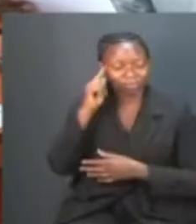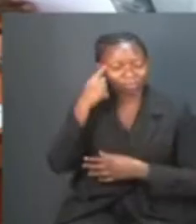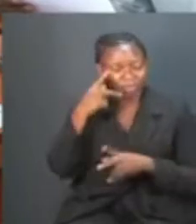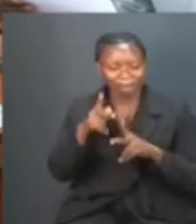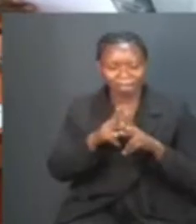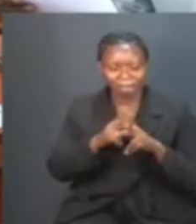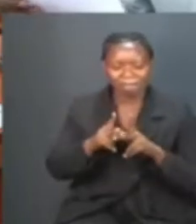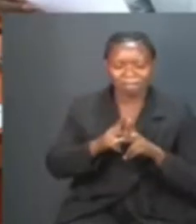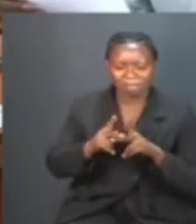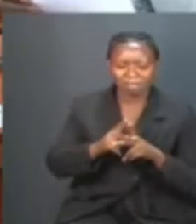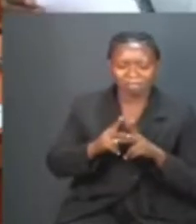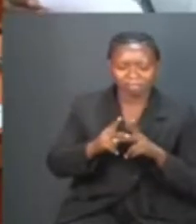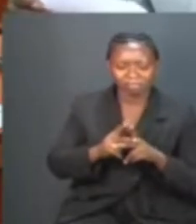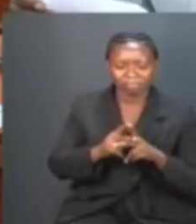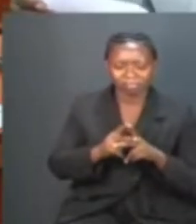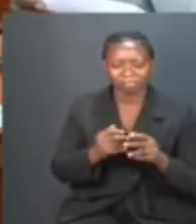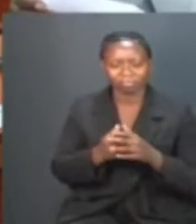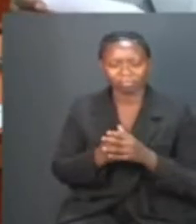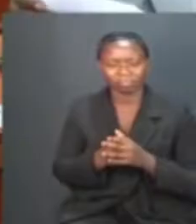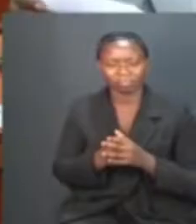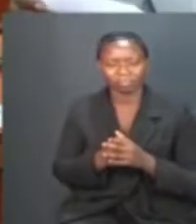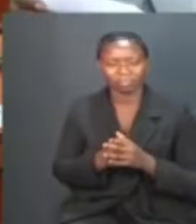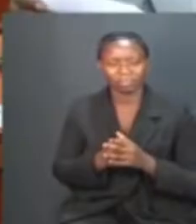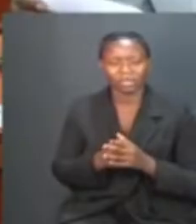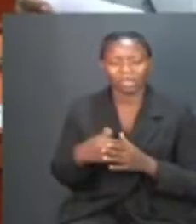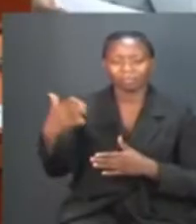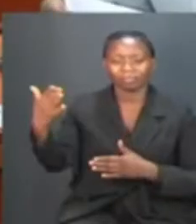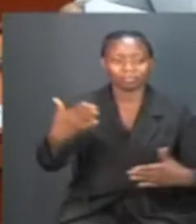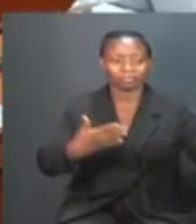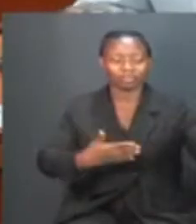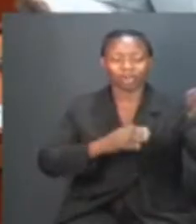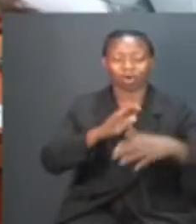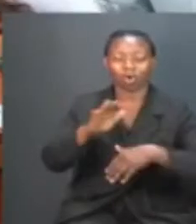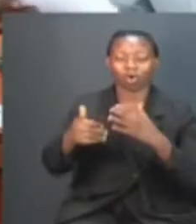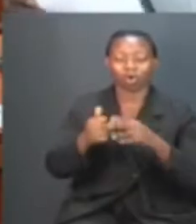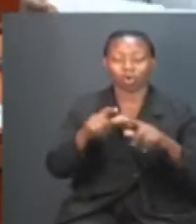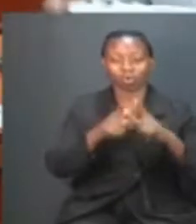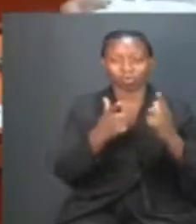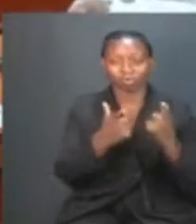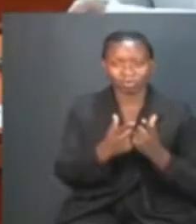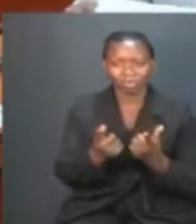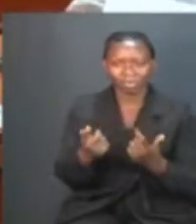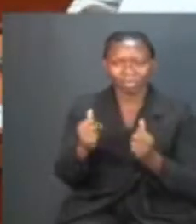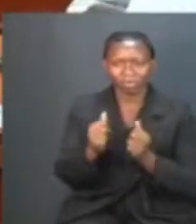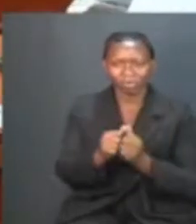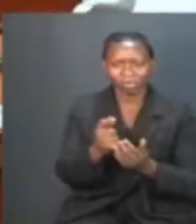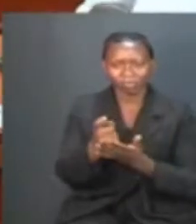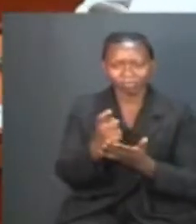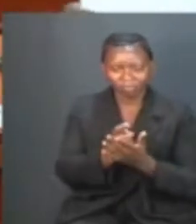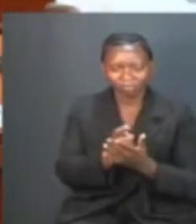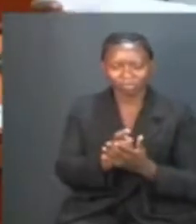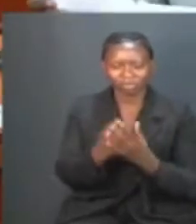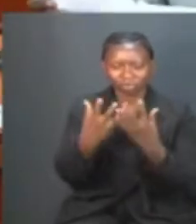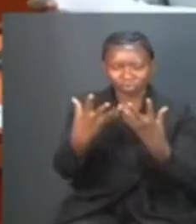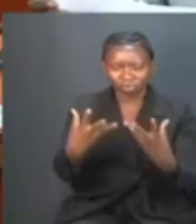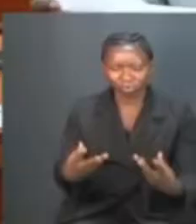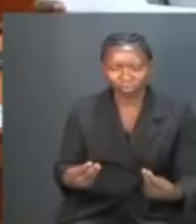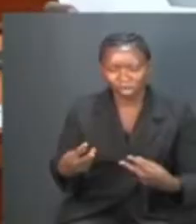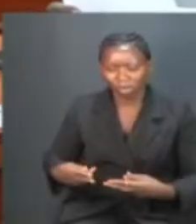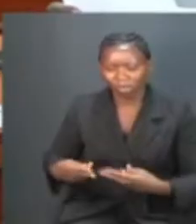practically, conduct hearings, invite all the stakeholders, and then come out with comprehensive proposals